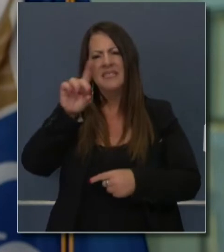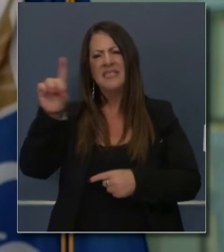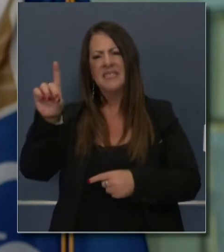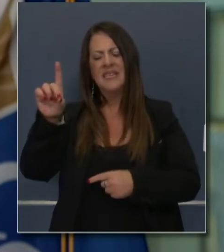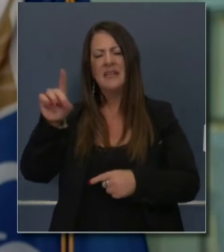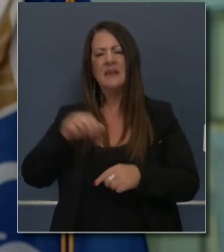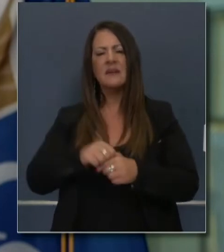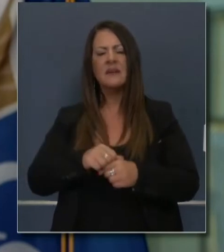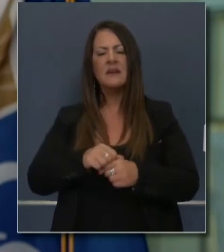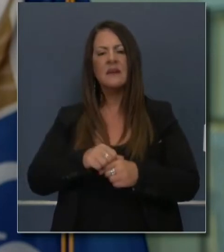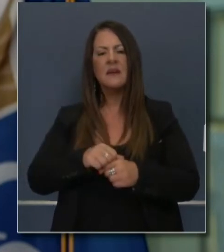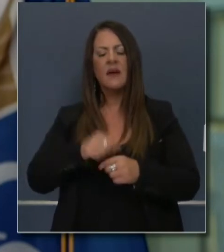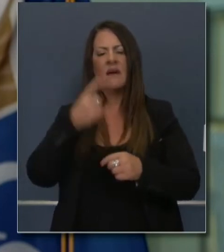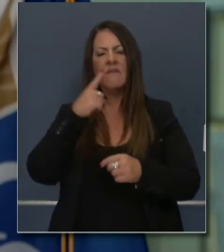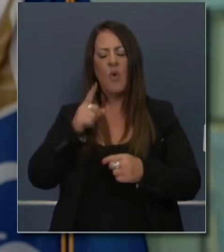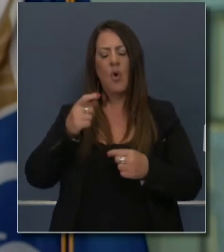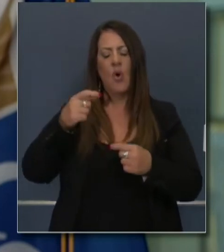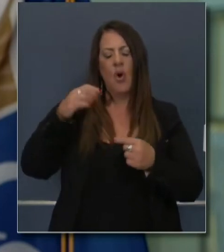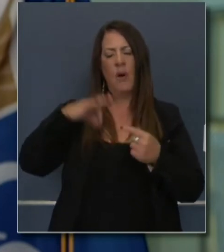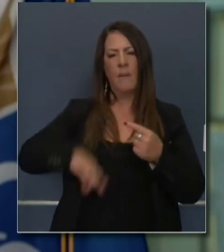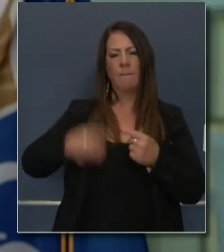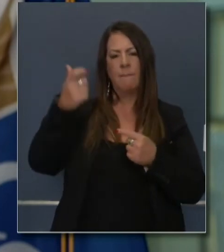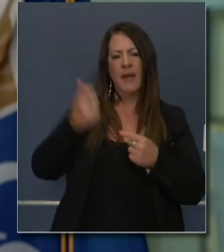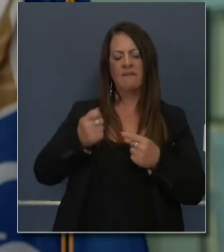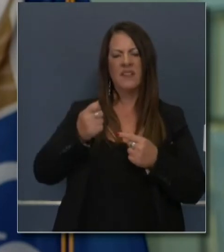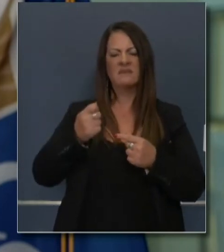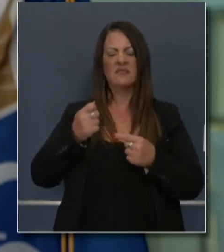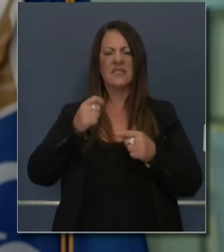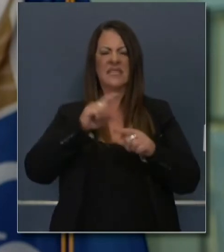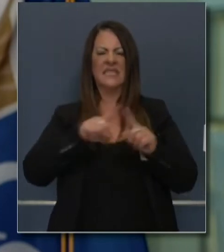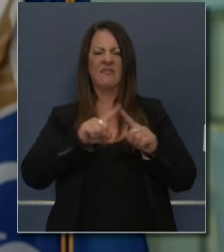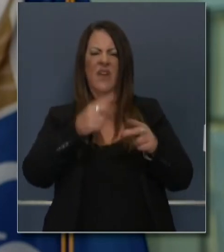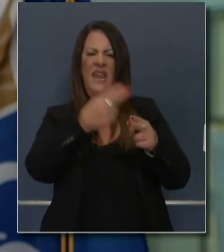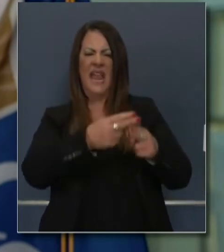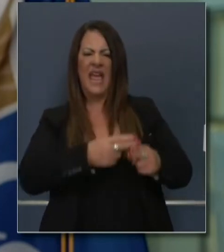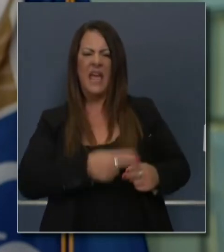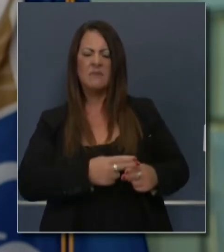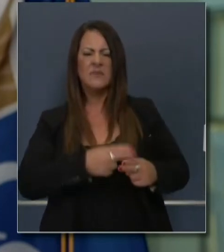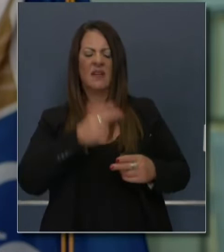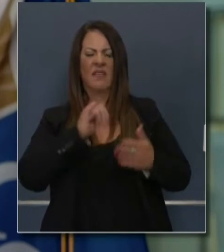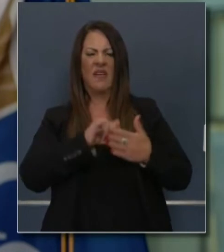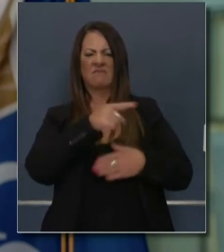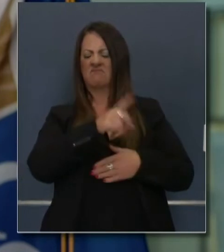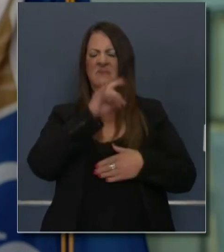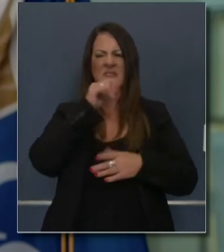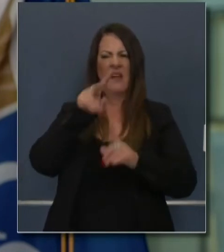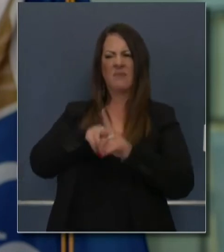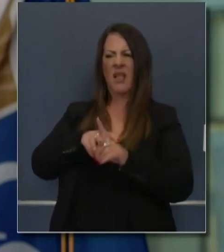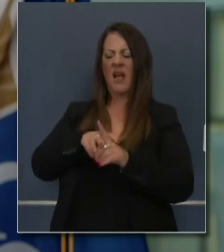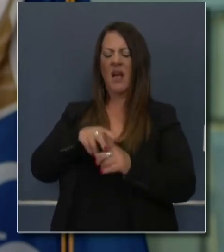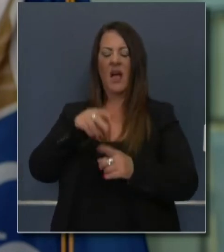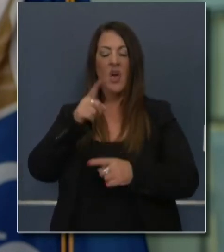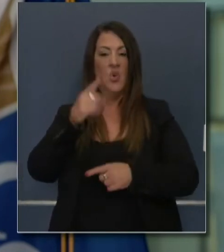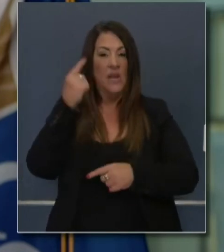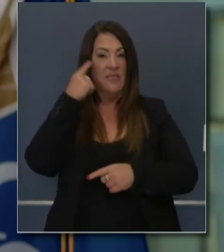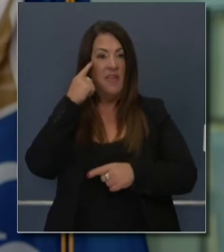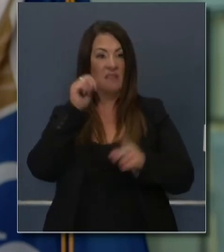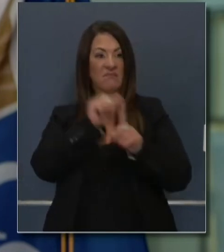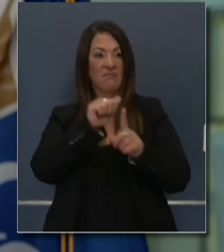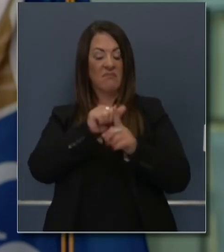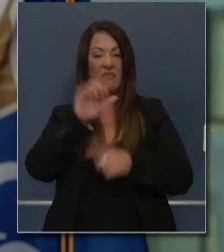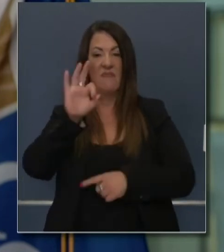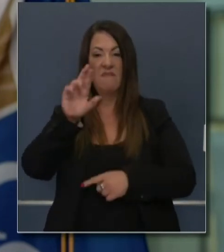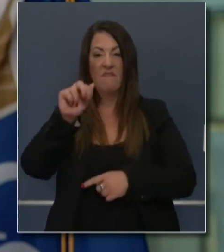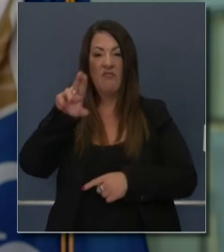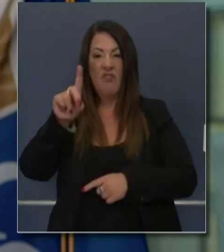did not file in the names of people they do not know, and they're concerned that fraud may be involved. Have you been made aware of this issue?